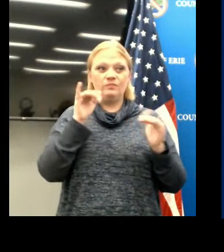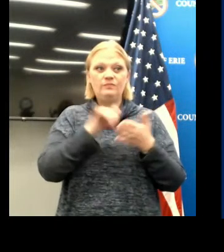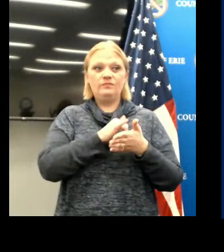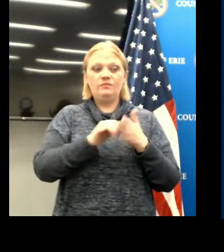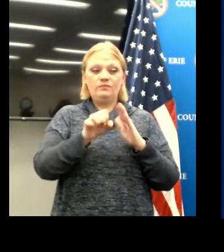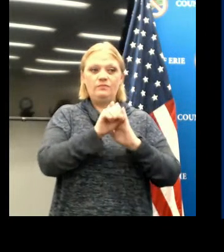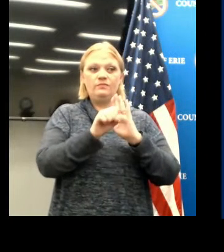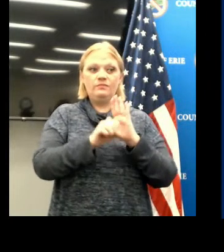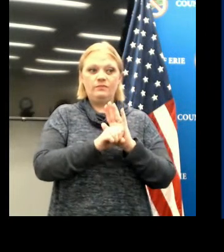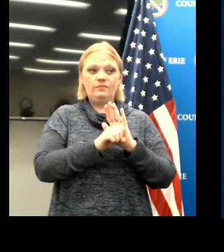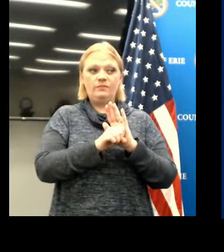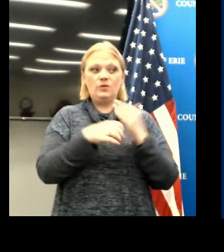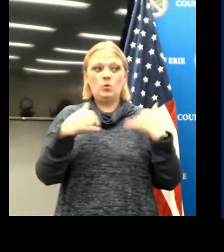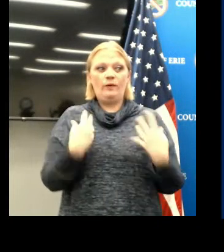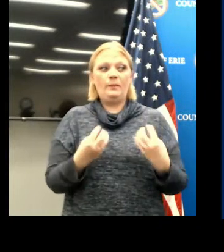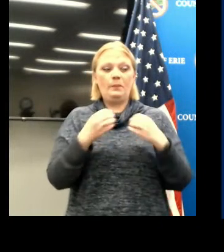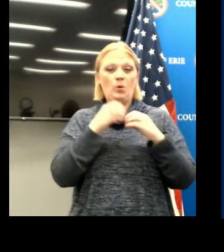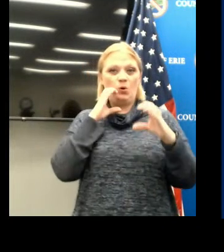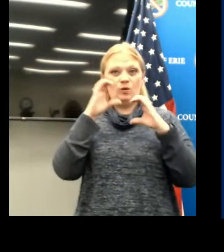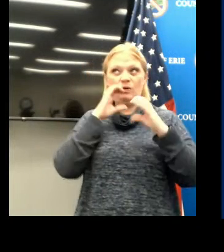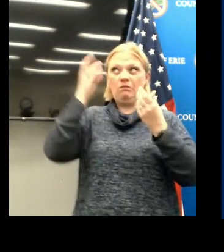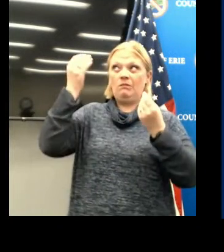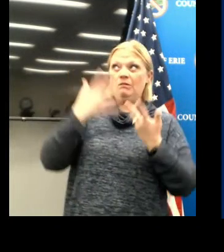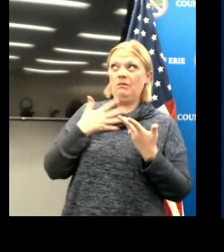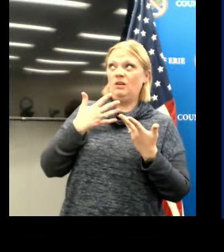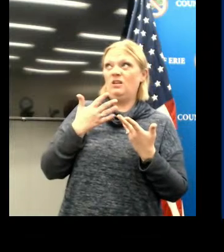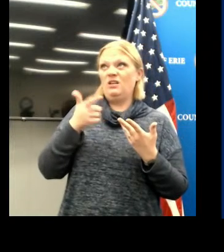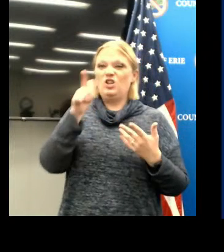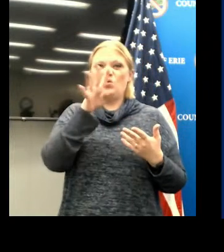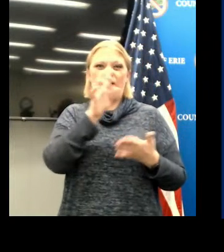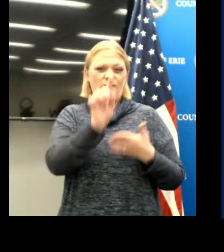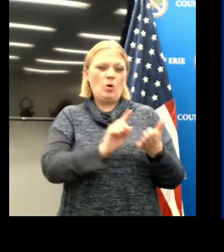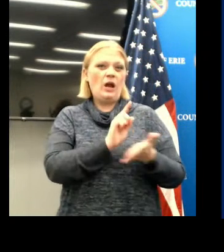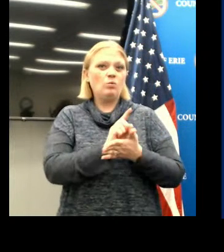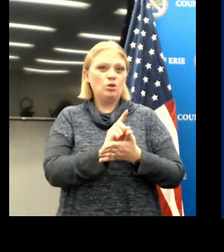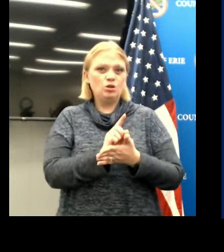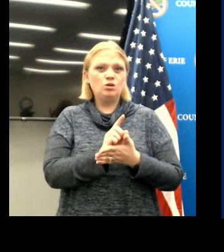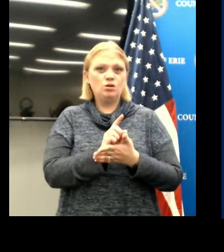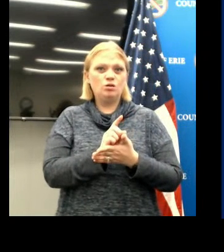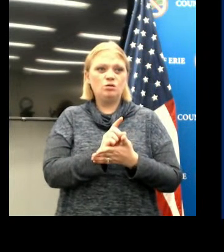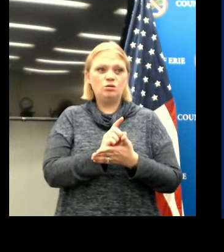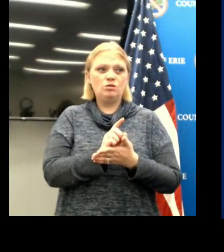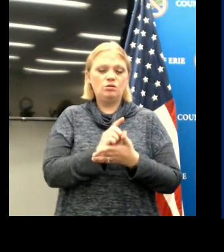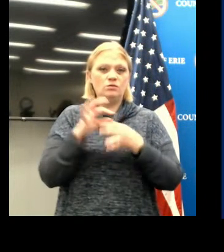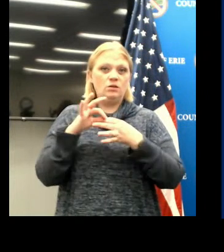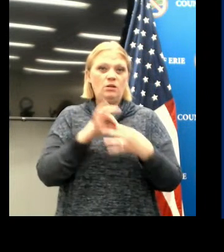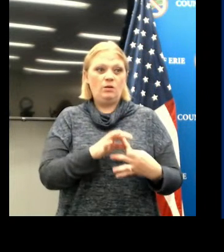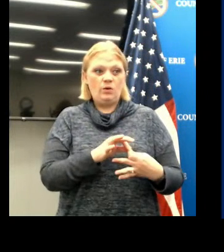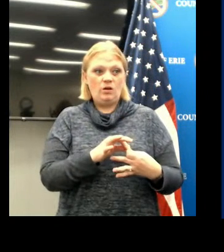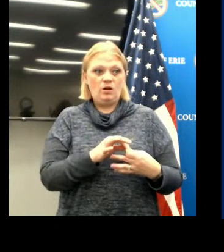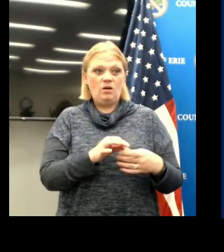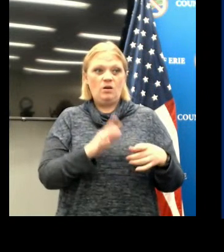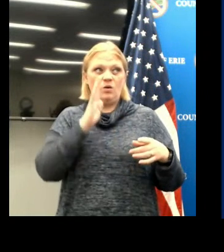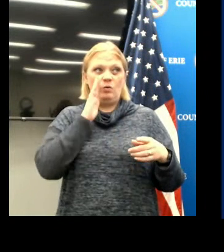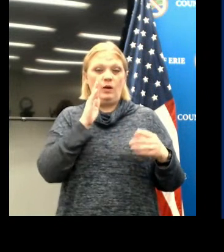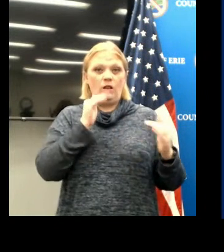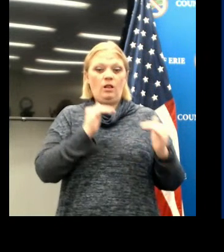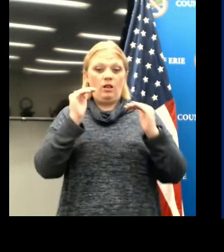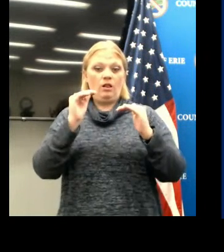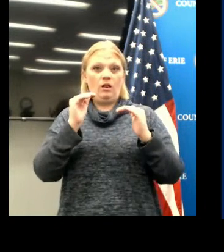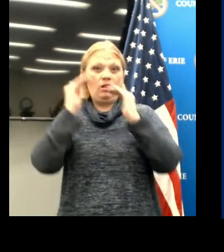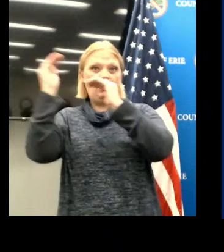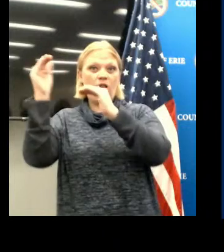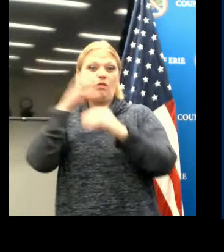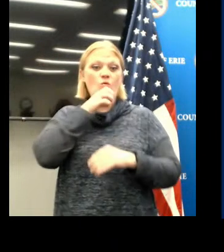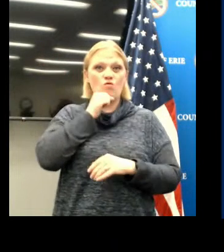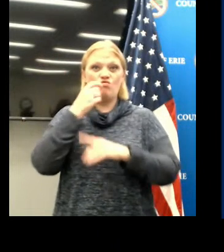to have further communications with us over the next 24 hours in regards to whether or not it will move into an orange or a red,